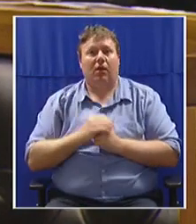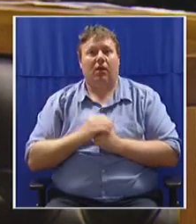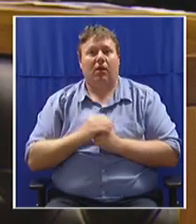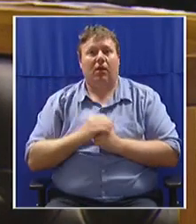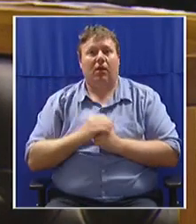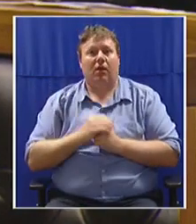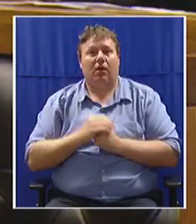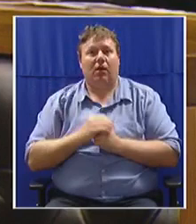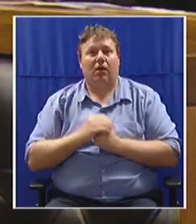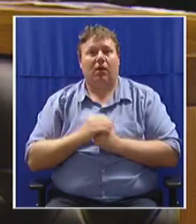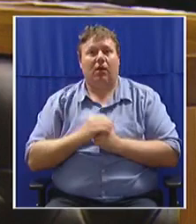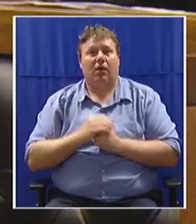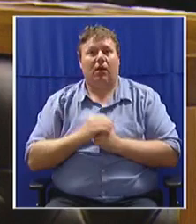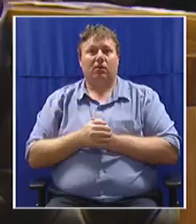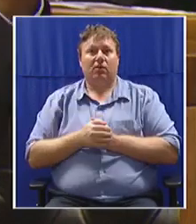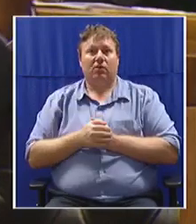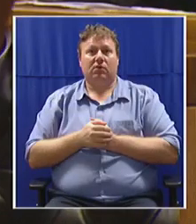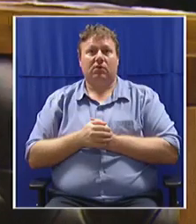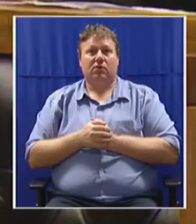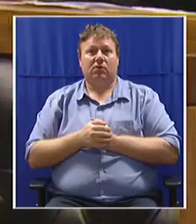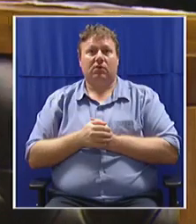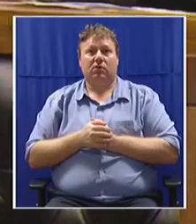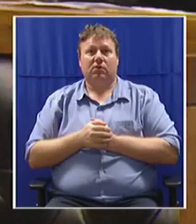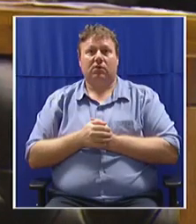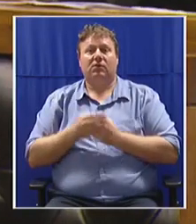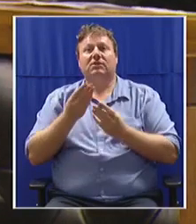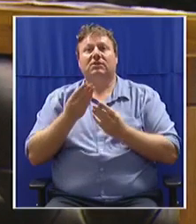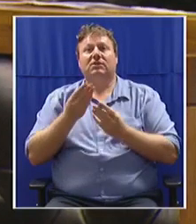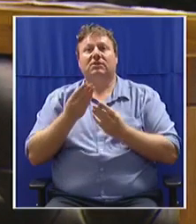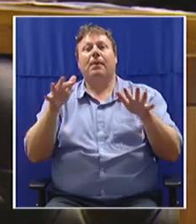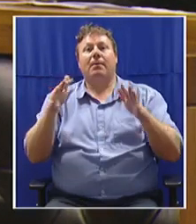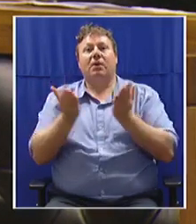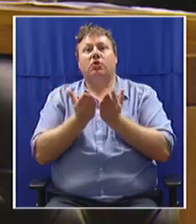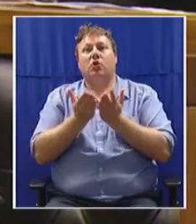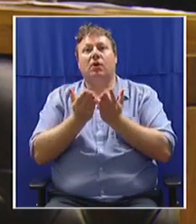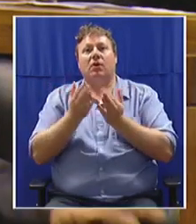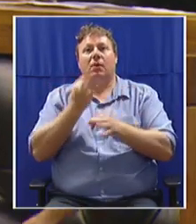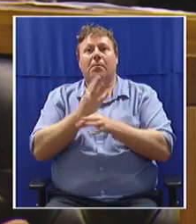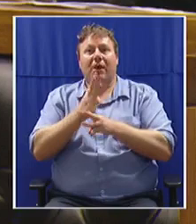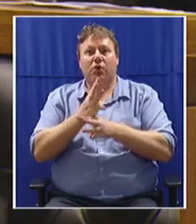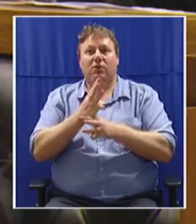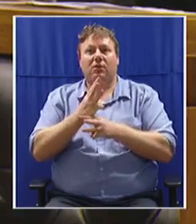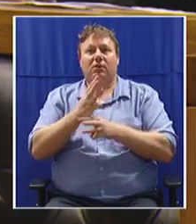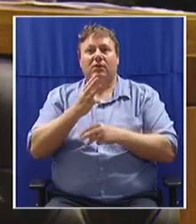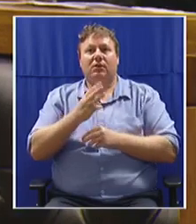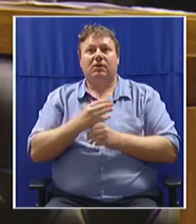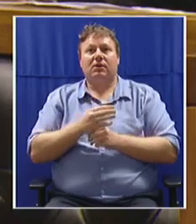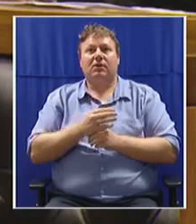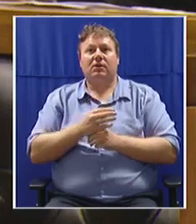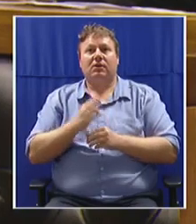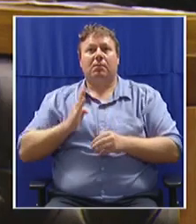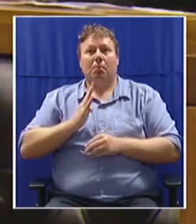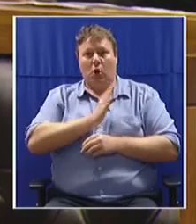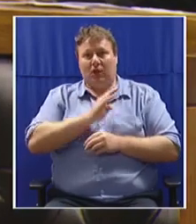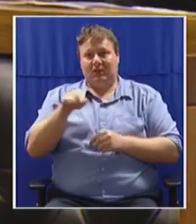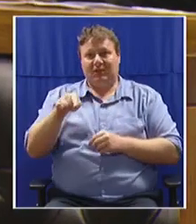there are some public schools where parents, governing bodies agree that we can pay money